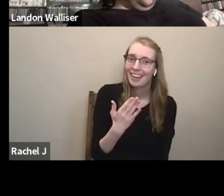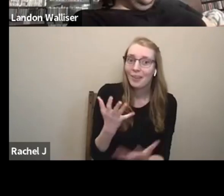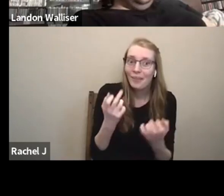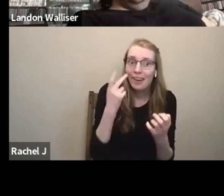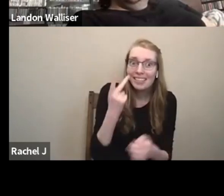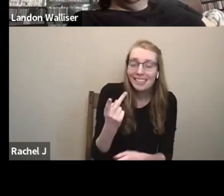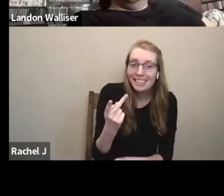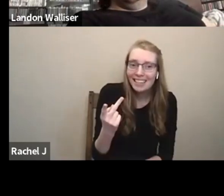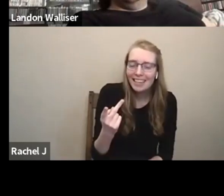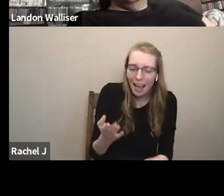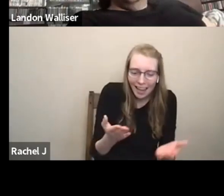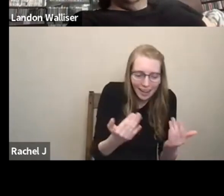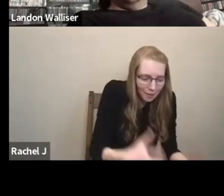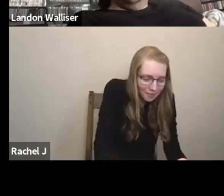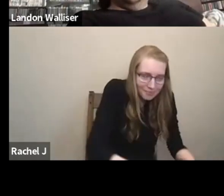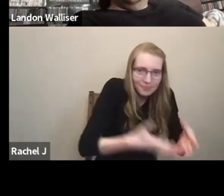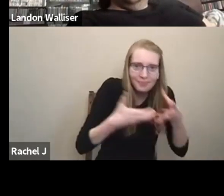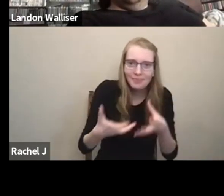here. Come here, babe. Yes, I do.